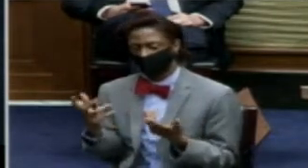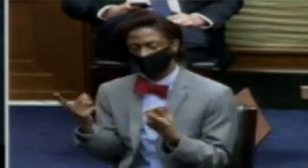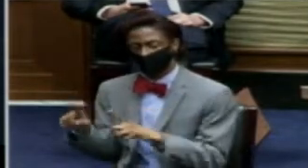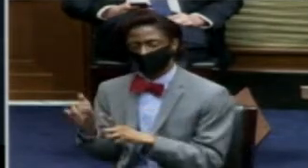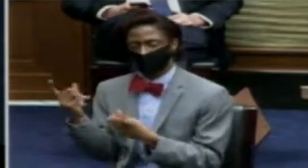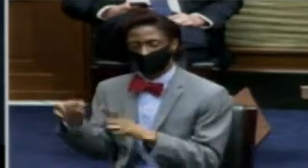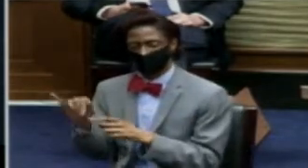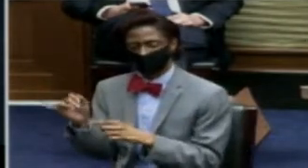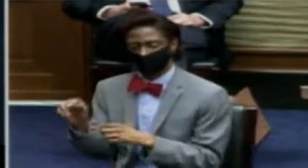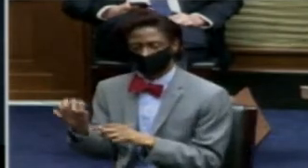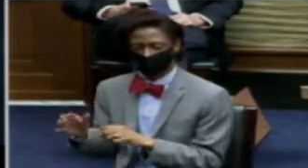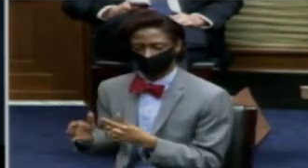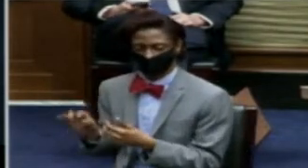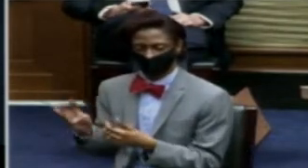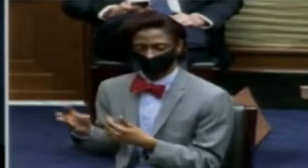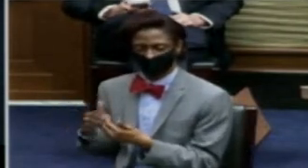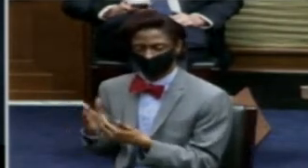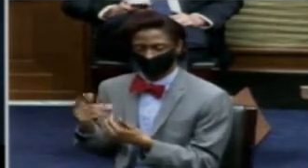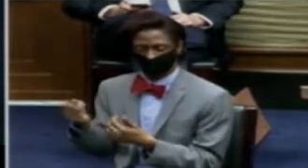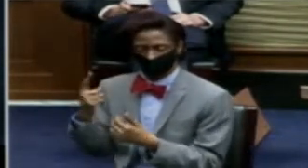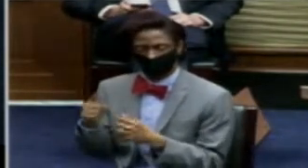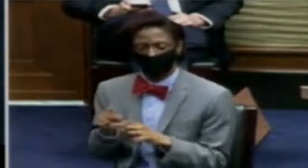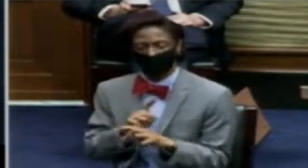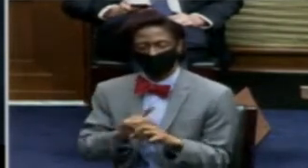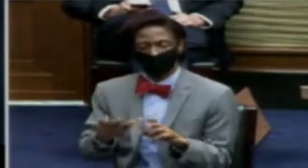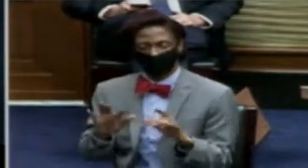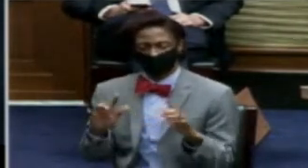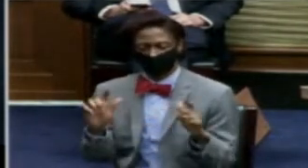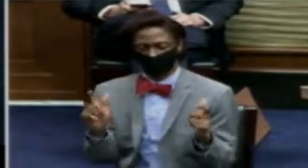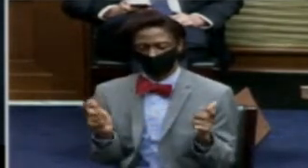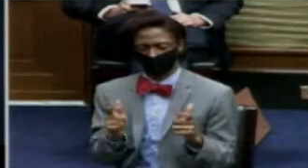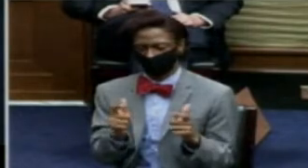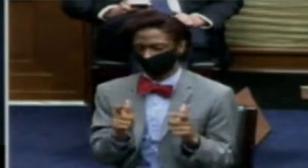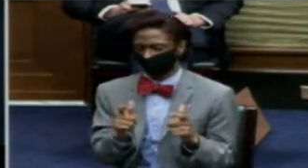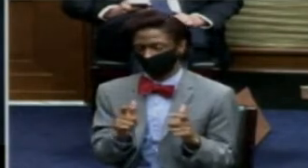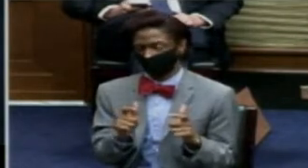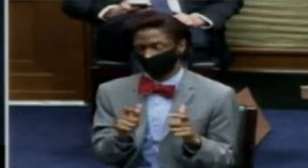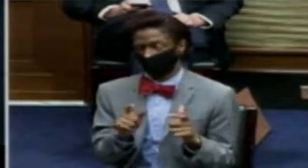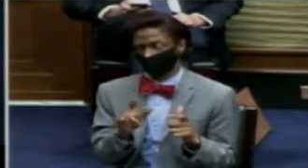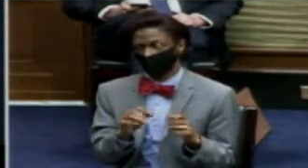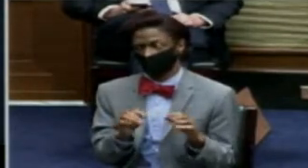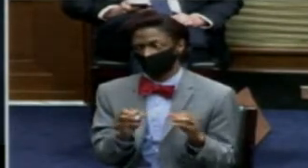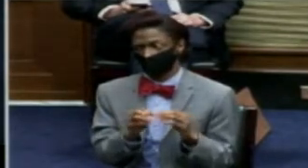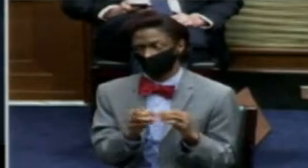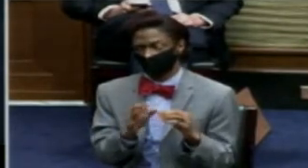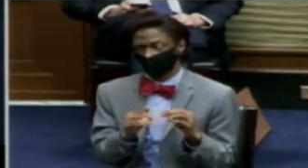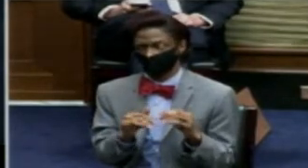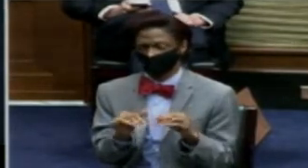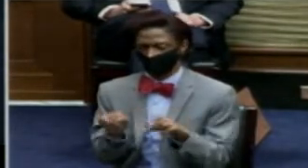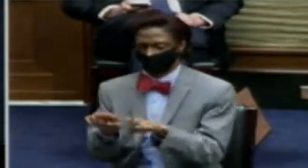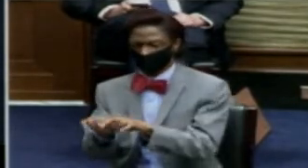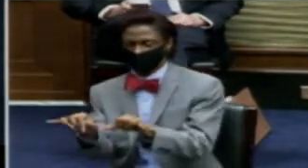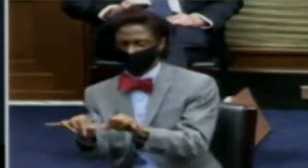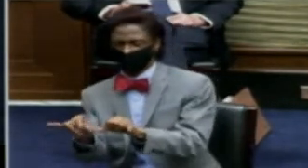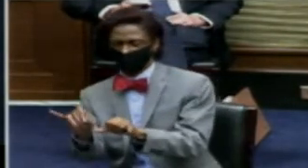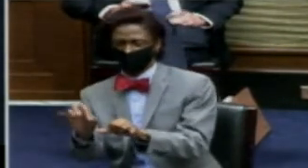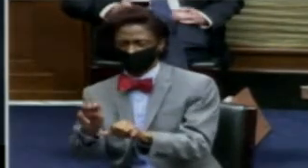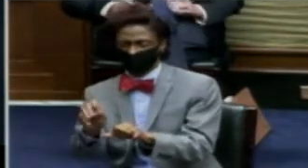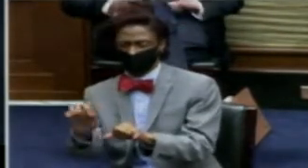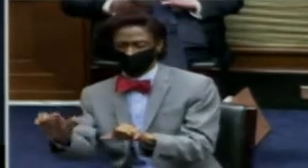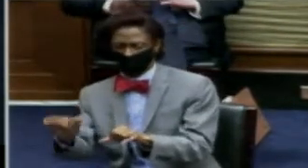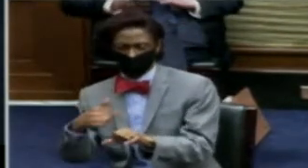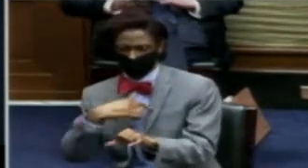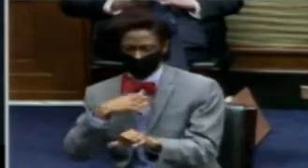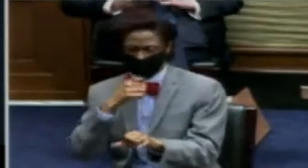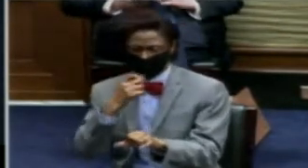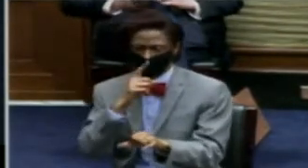But given that Democratic proposal to shrink the federal capital district to a little more than the size of the mall, I am not sure how I understand how adding